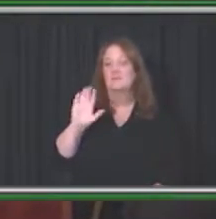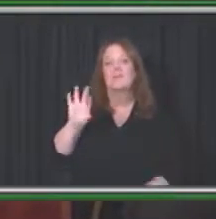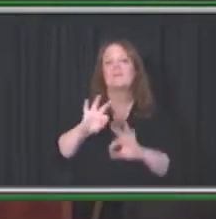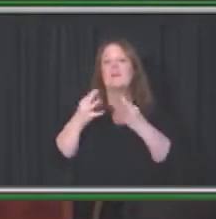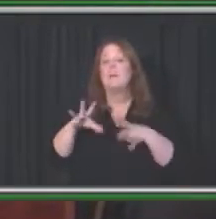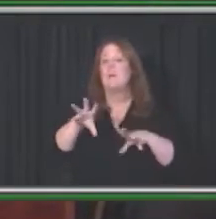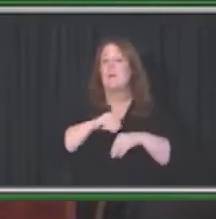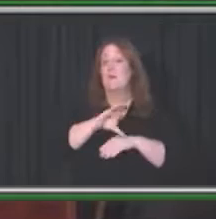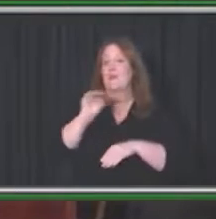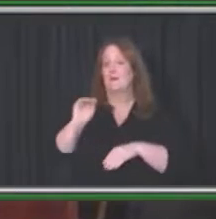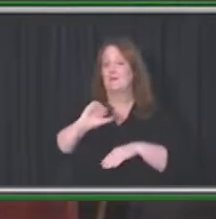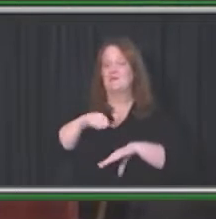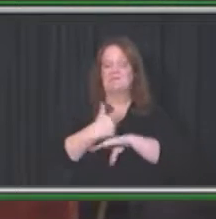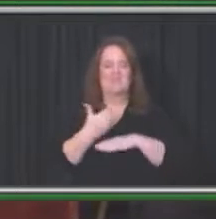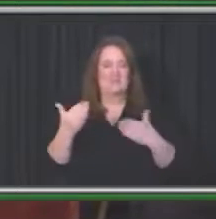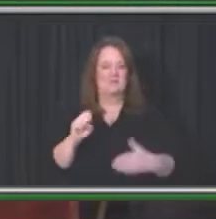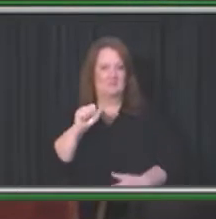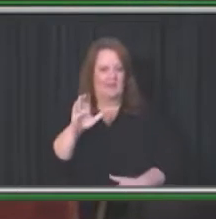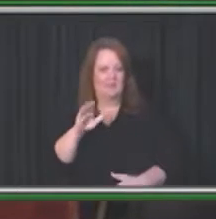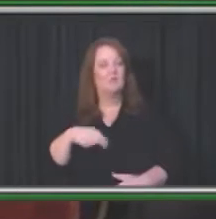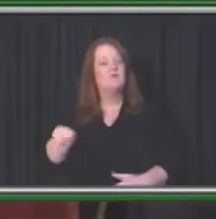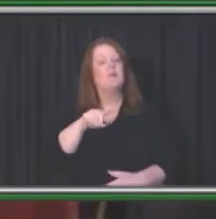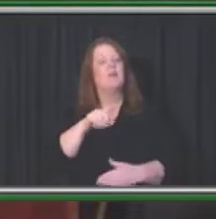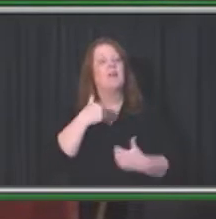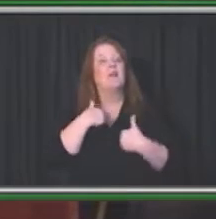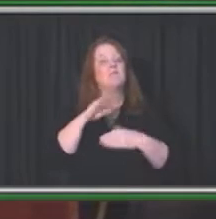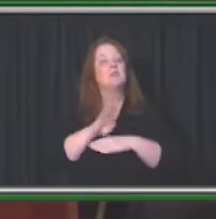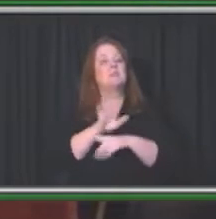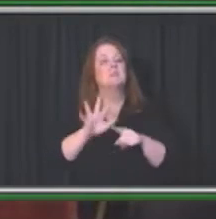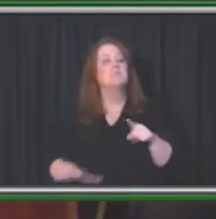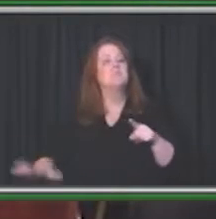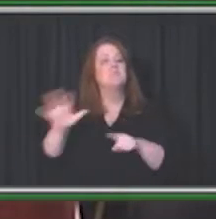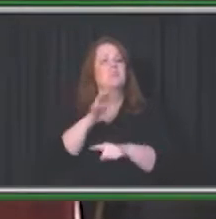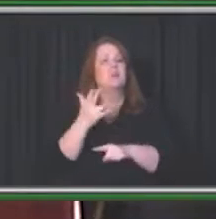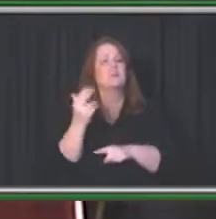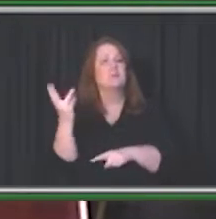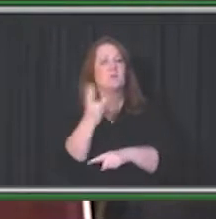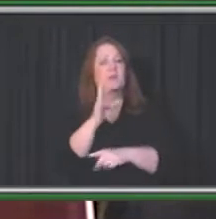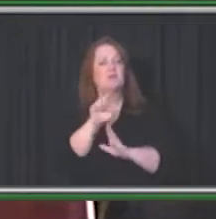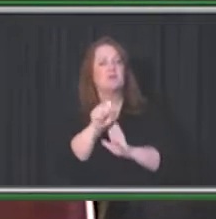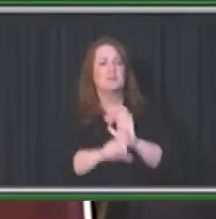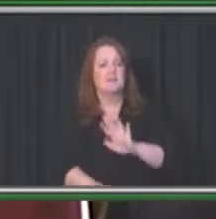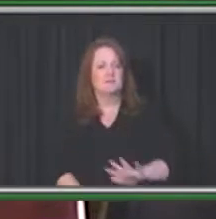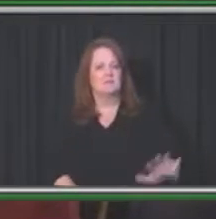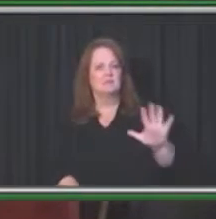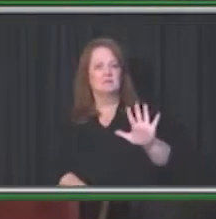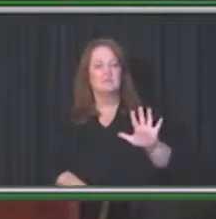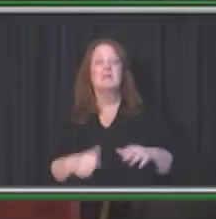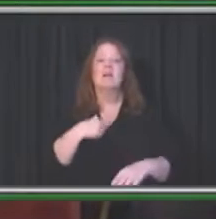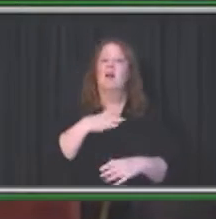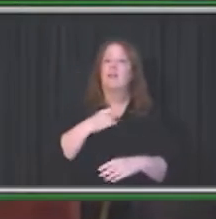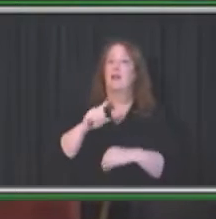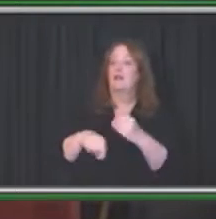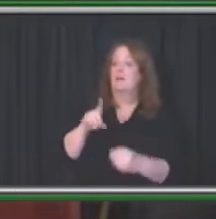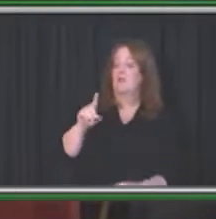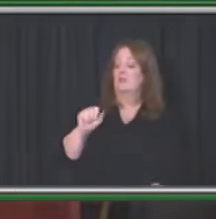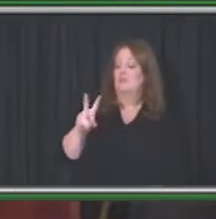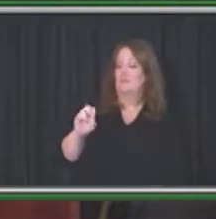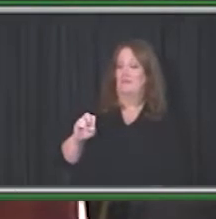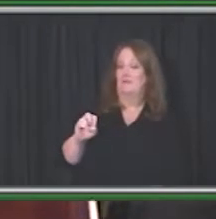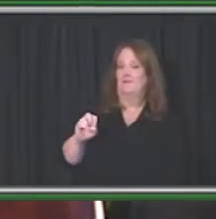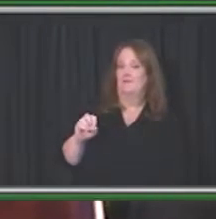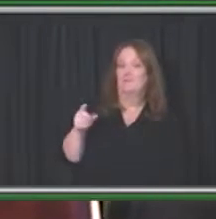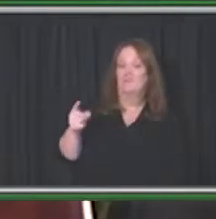Sacramento that operates in 13 western states. What I like about Dave is when he came